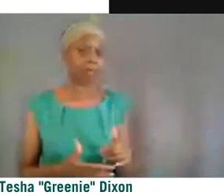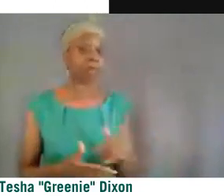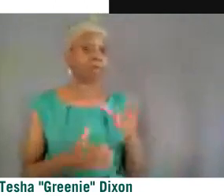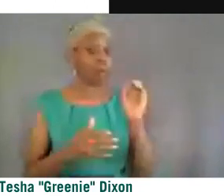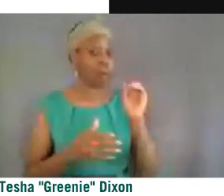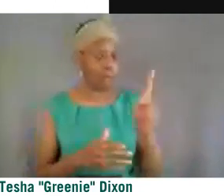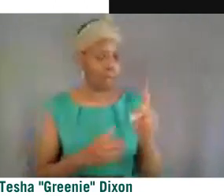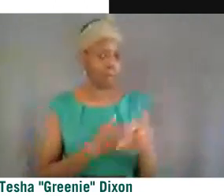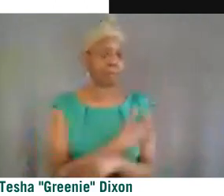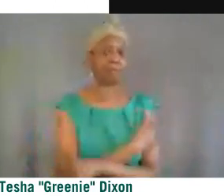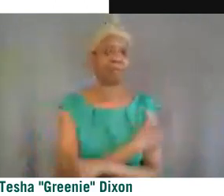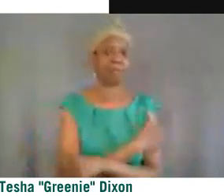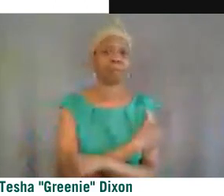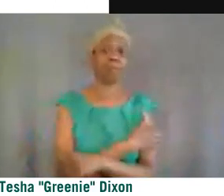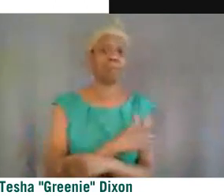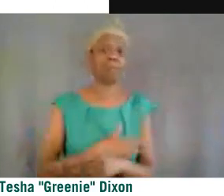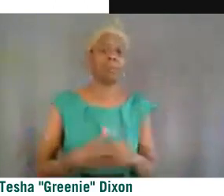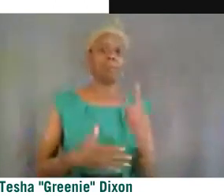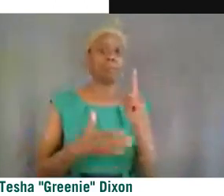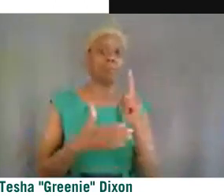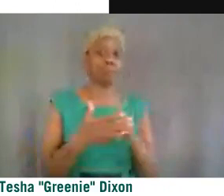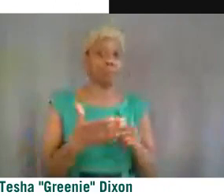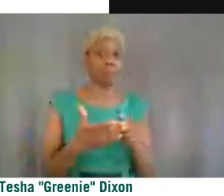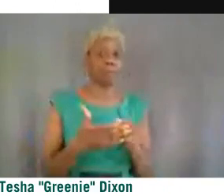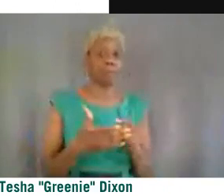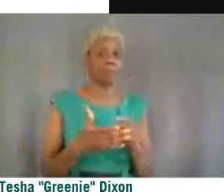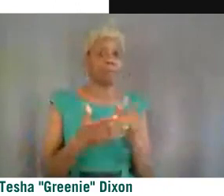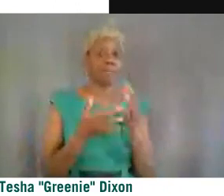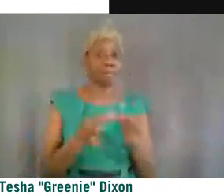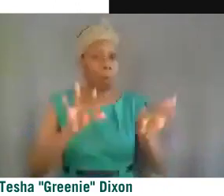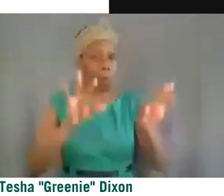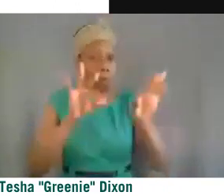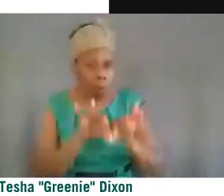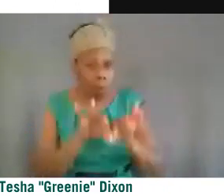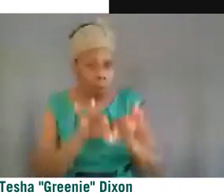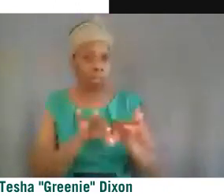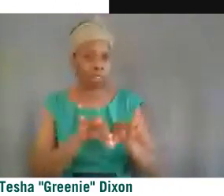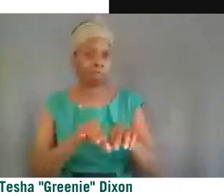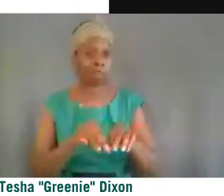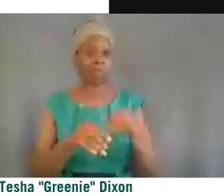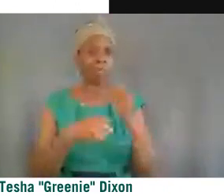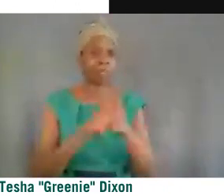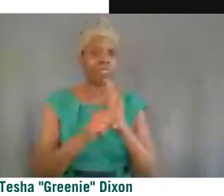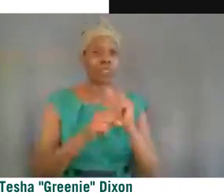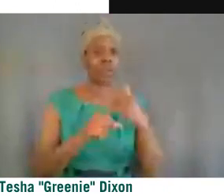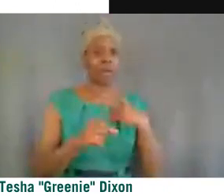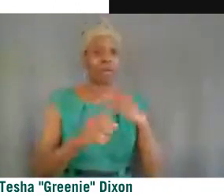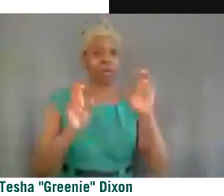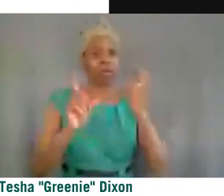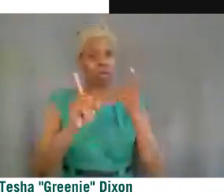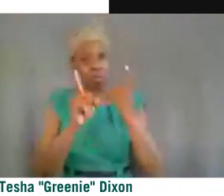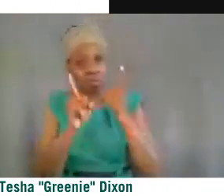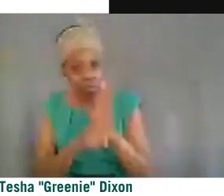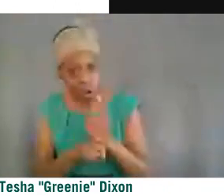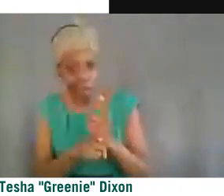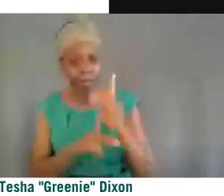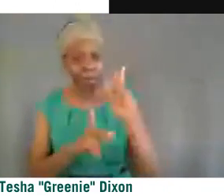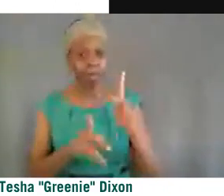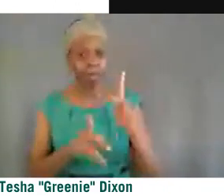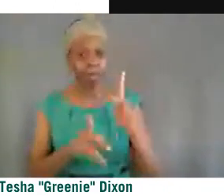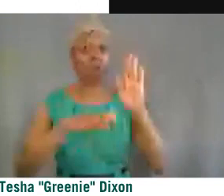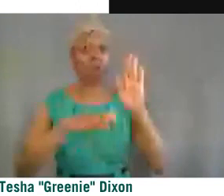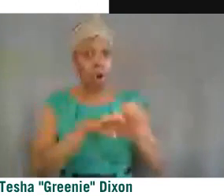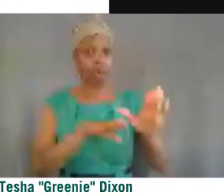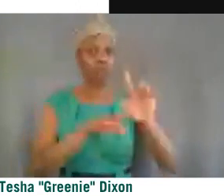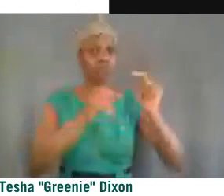okay. What is critical is just to get the right people on the team for